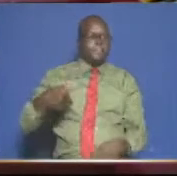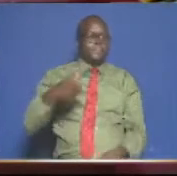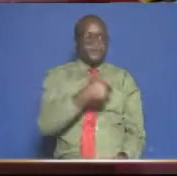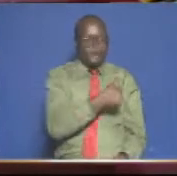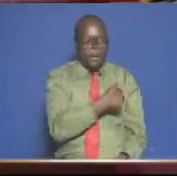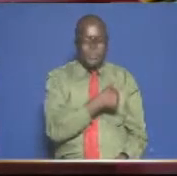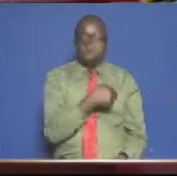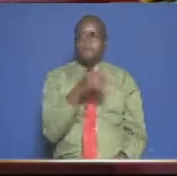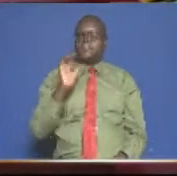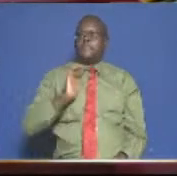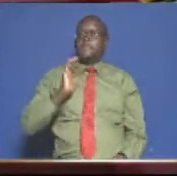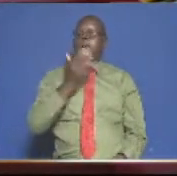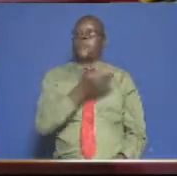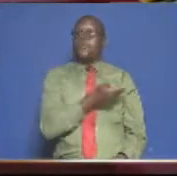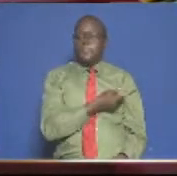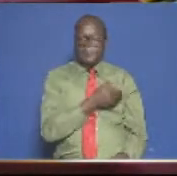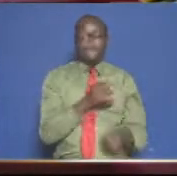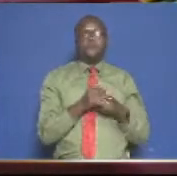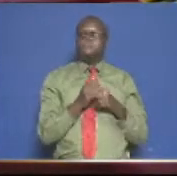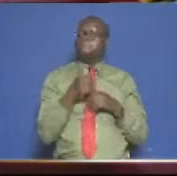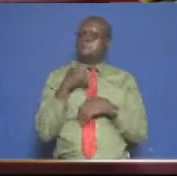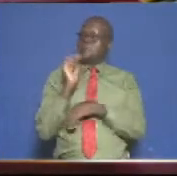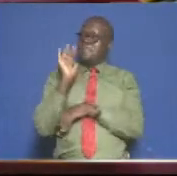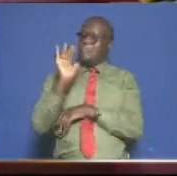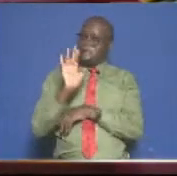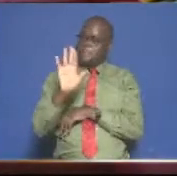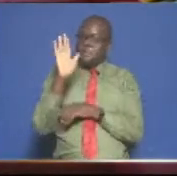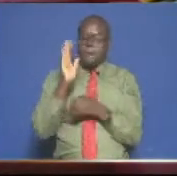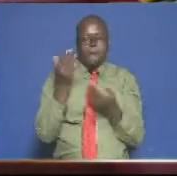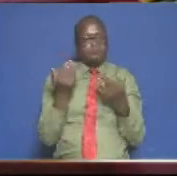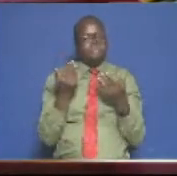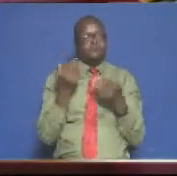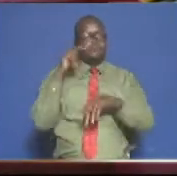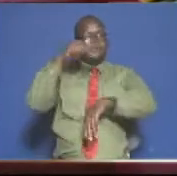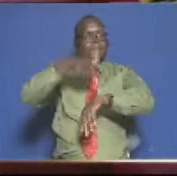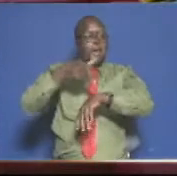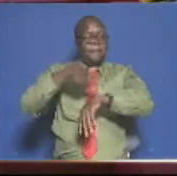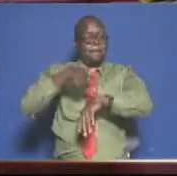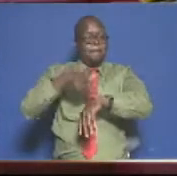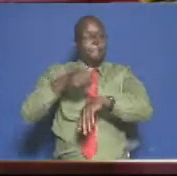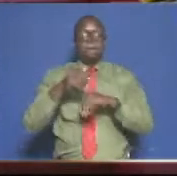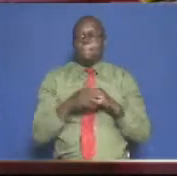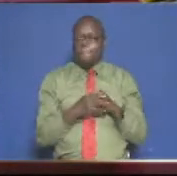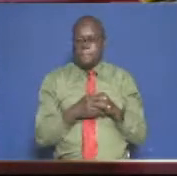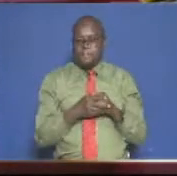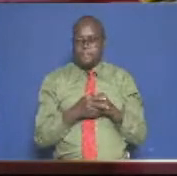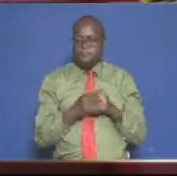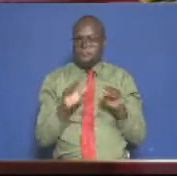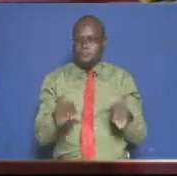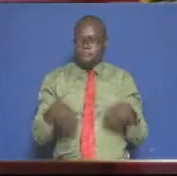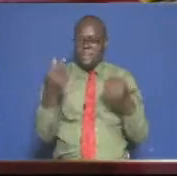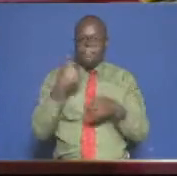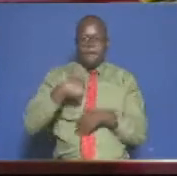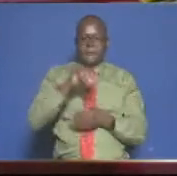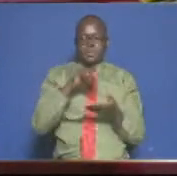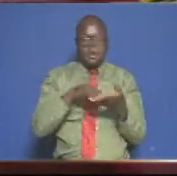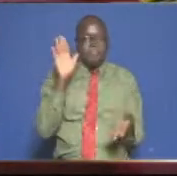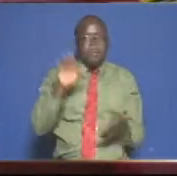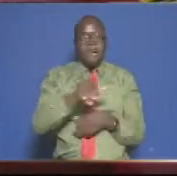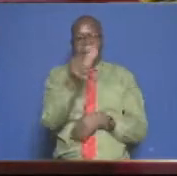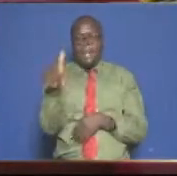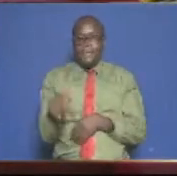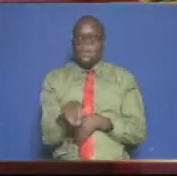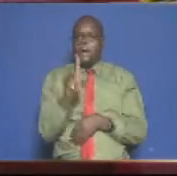again, as a committee, Honorable Speaker, we will be requesting your indulgence in terms of giving us more, maybe another